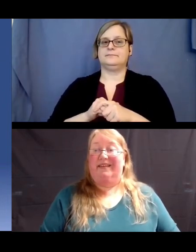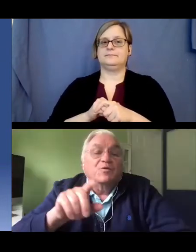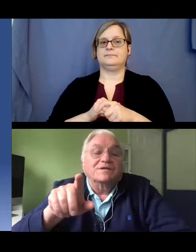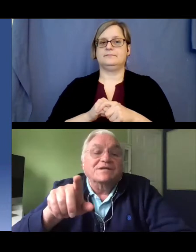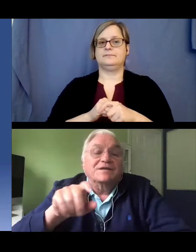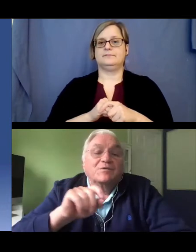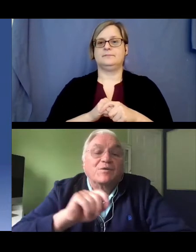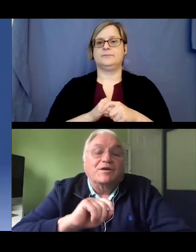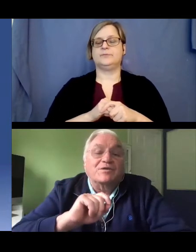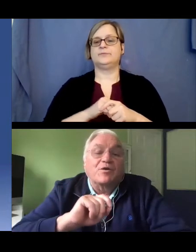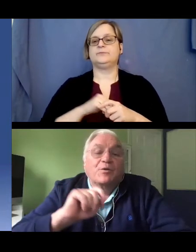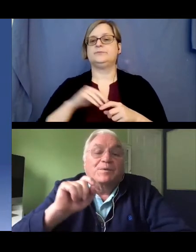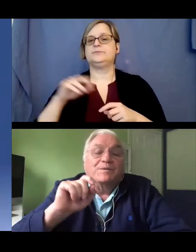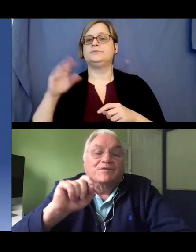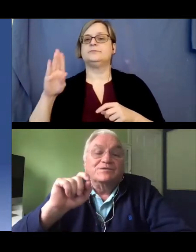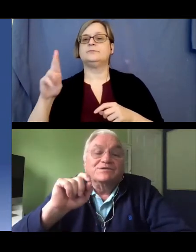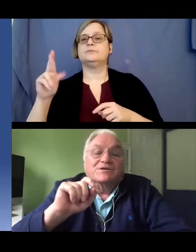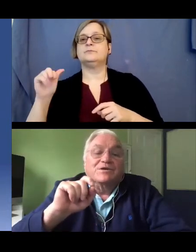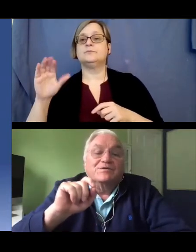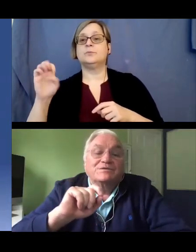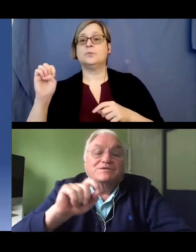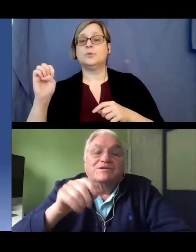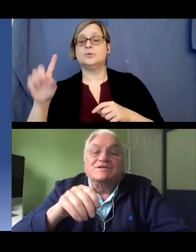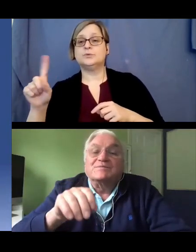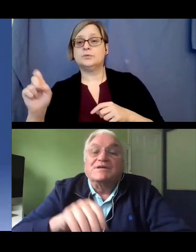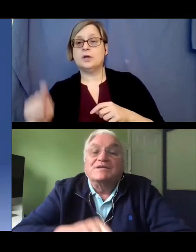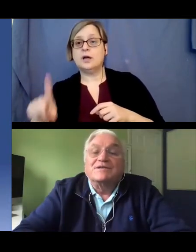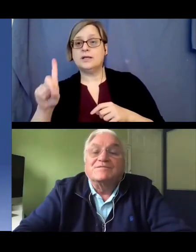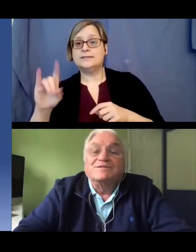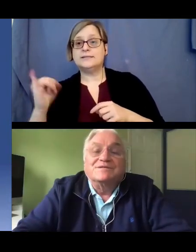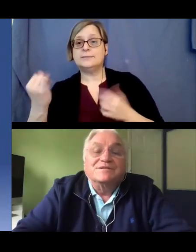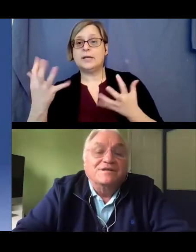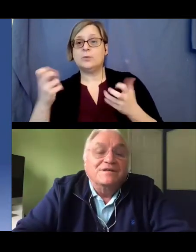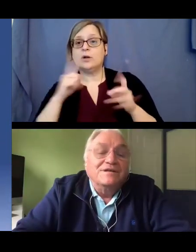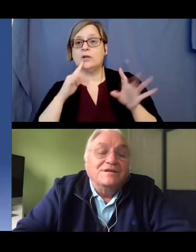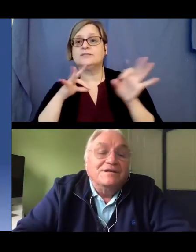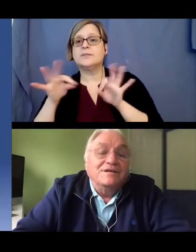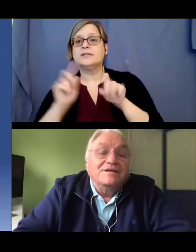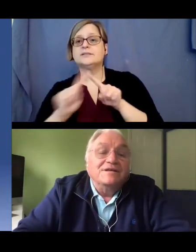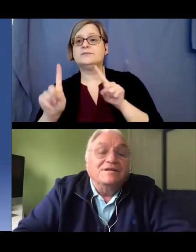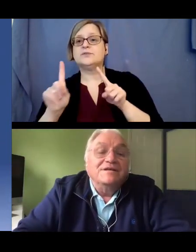Do you want to take the one on open versus closed to explain the difference?